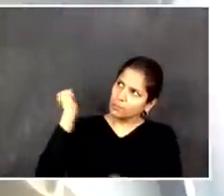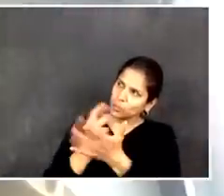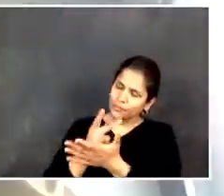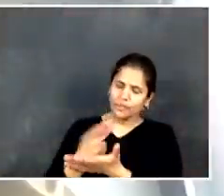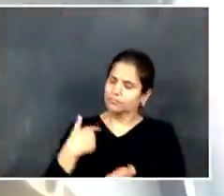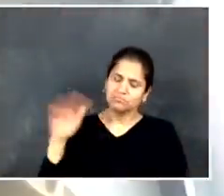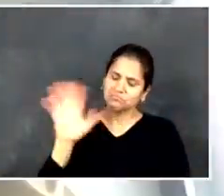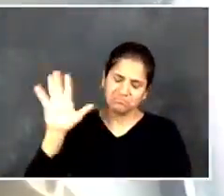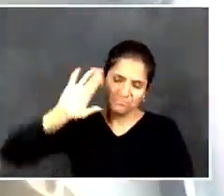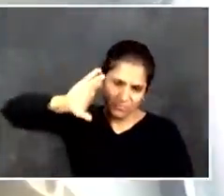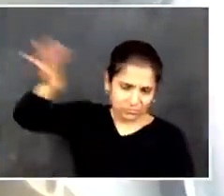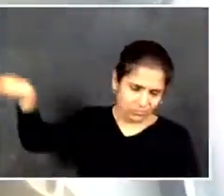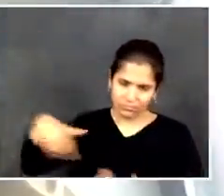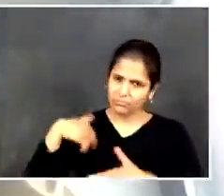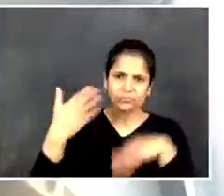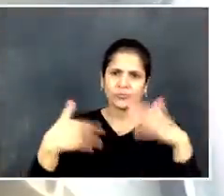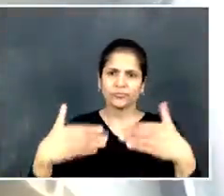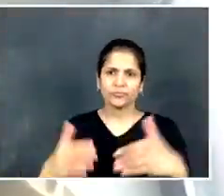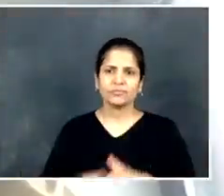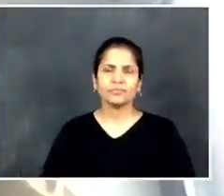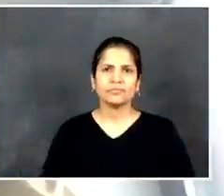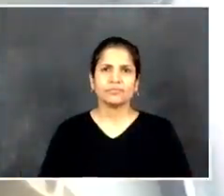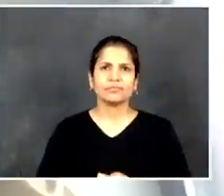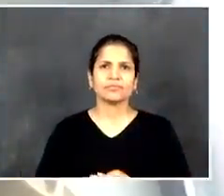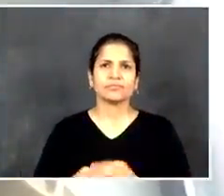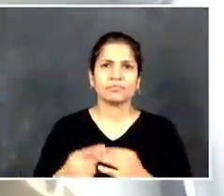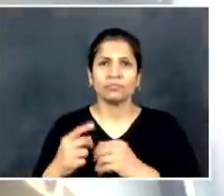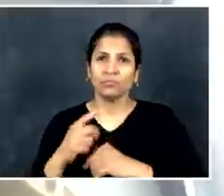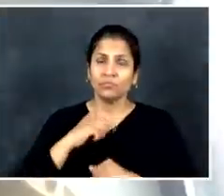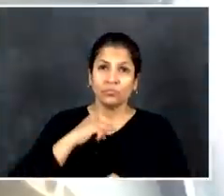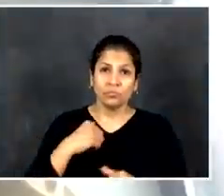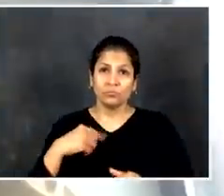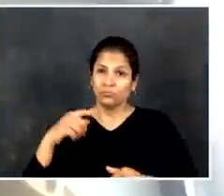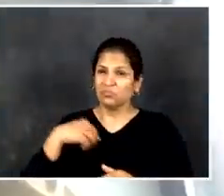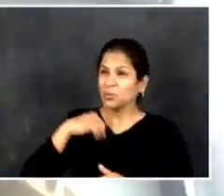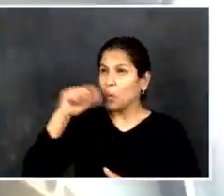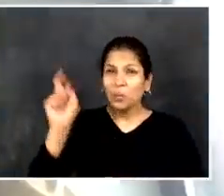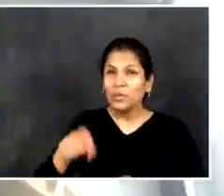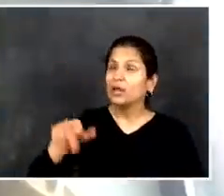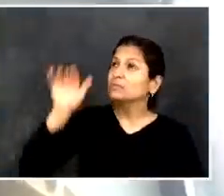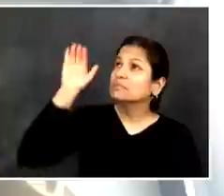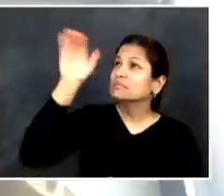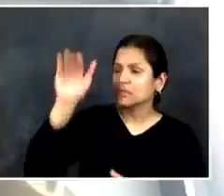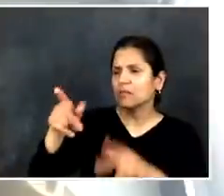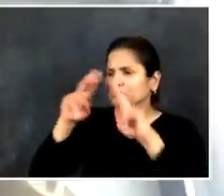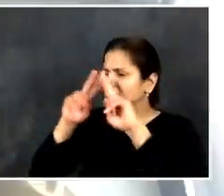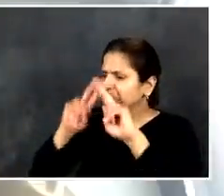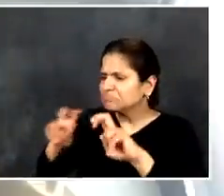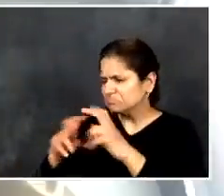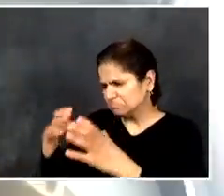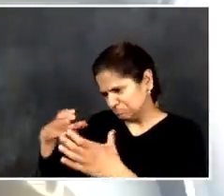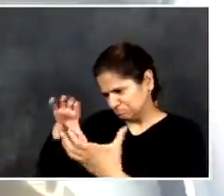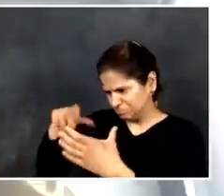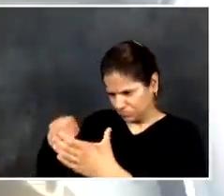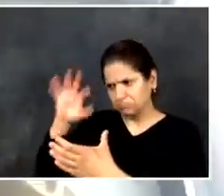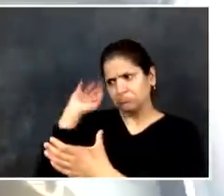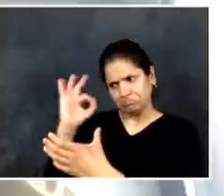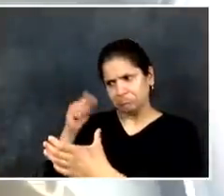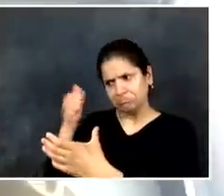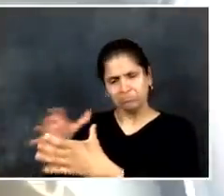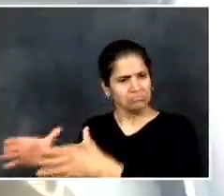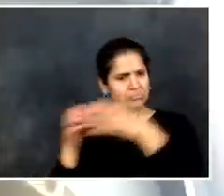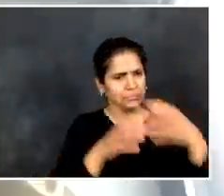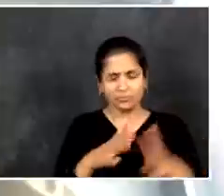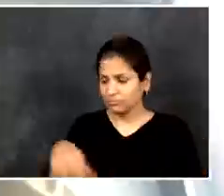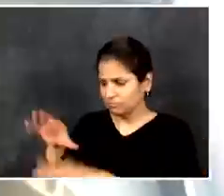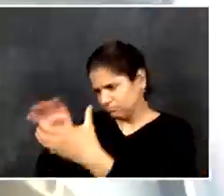studies to prove that it works. Physicians can always use a device to save a life. And so if there were